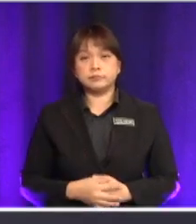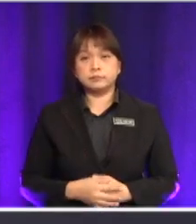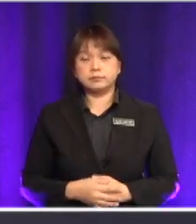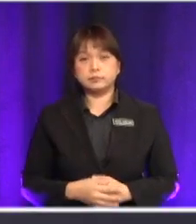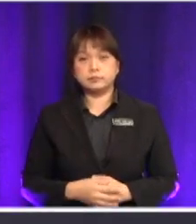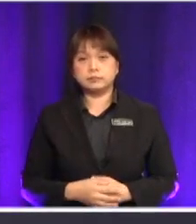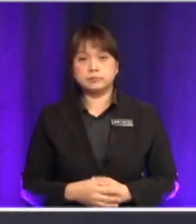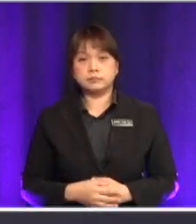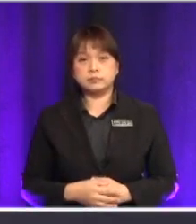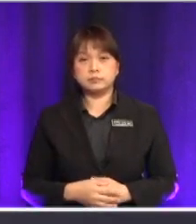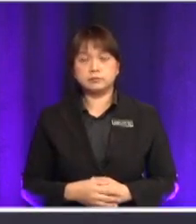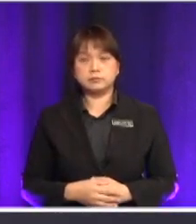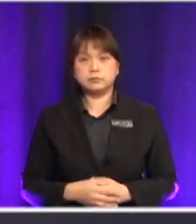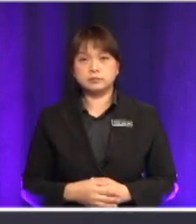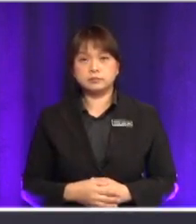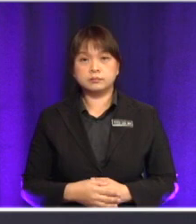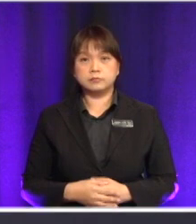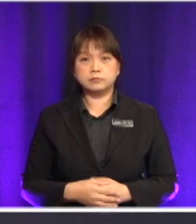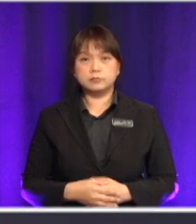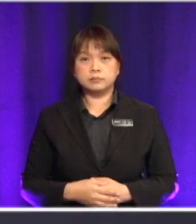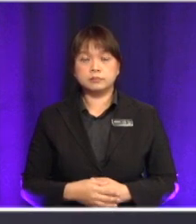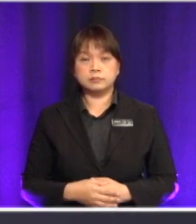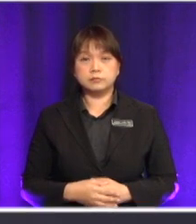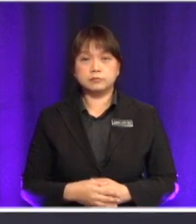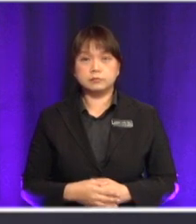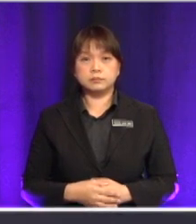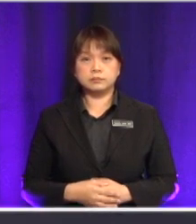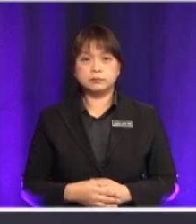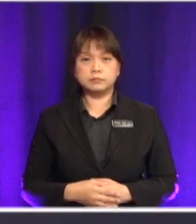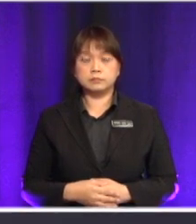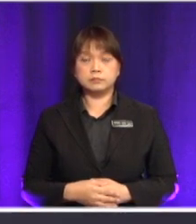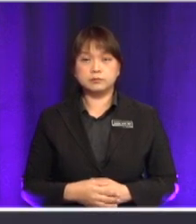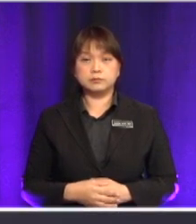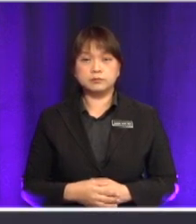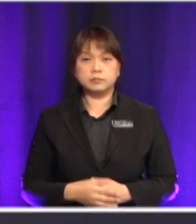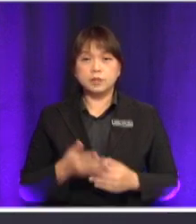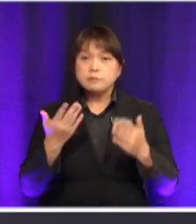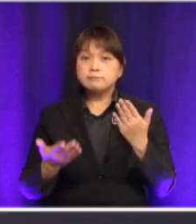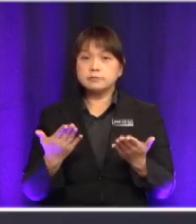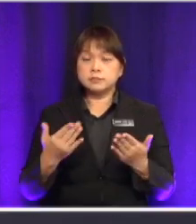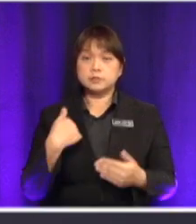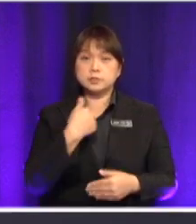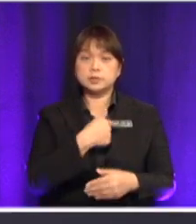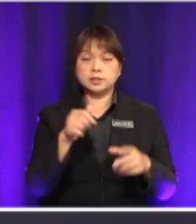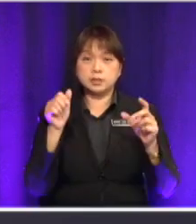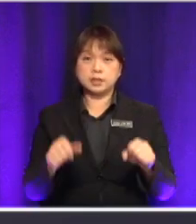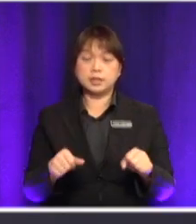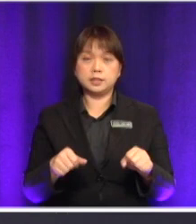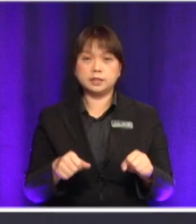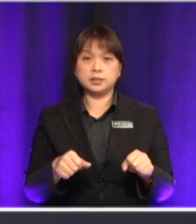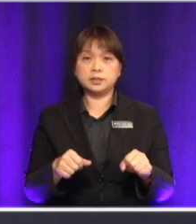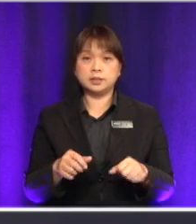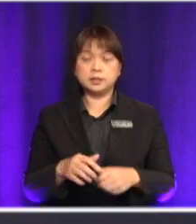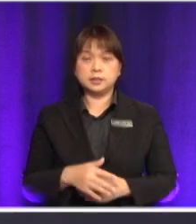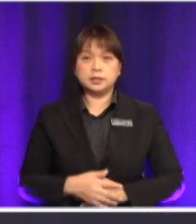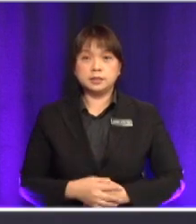question, actually. I have a lot of digging for that, actually, teacher. Perhaps we can reveal it in our next segment.